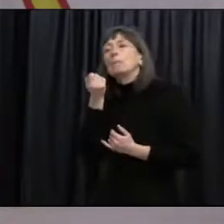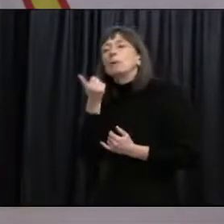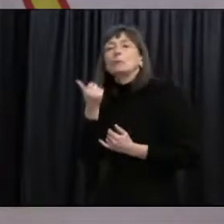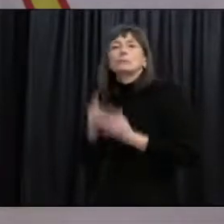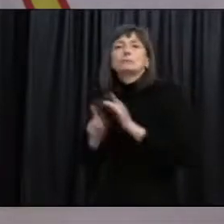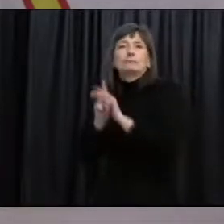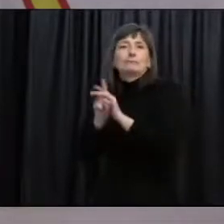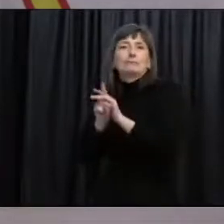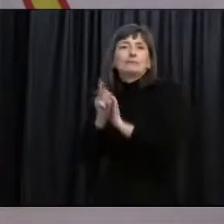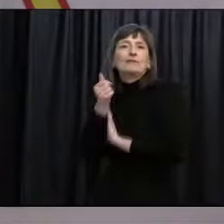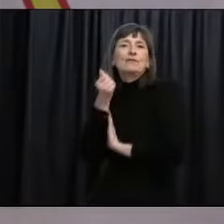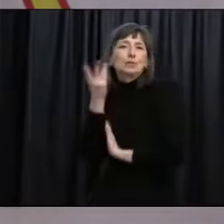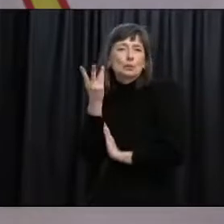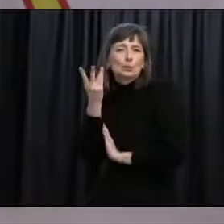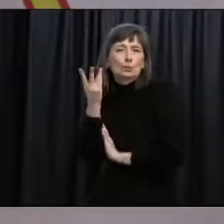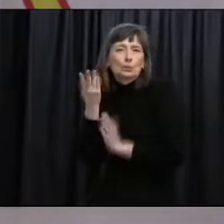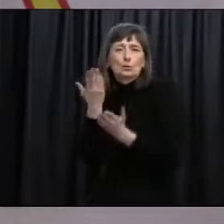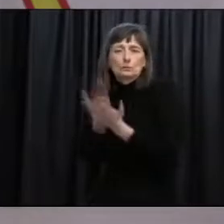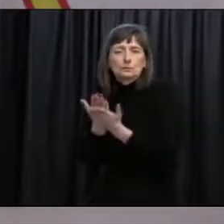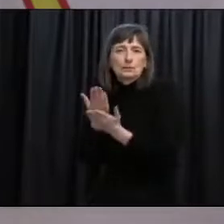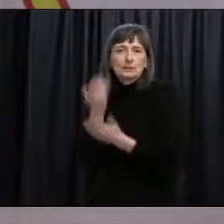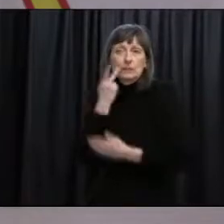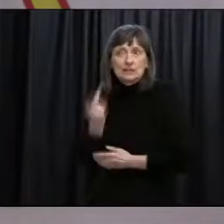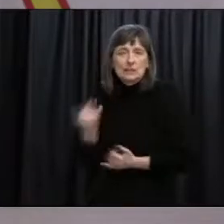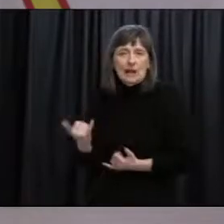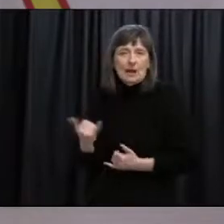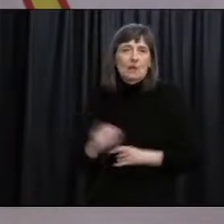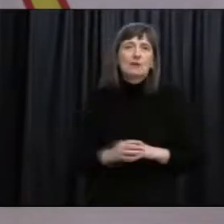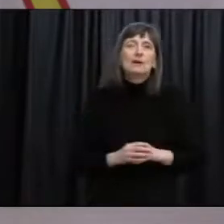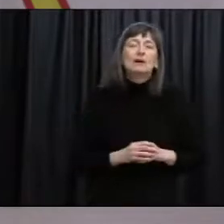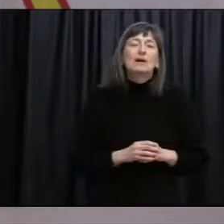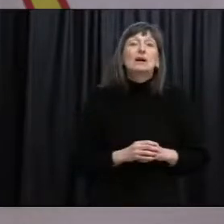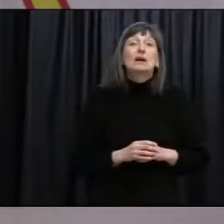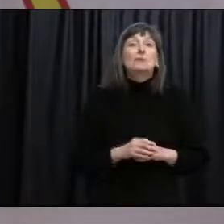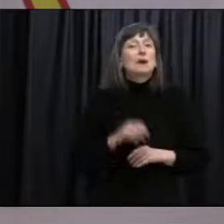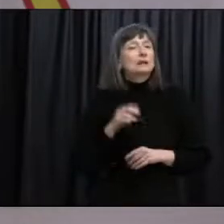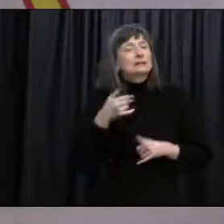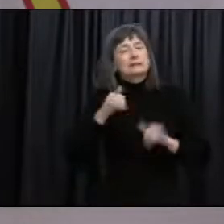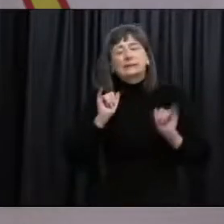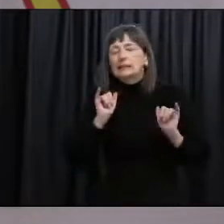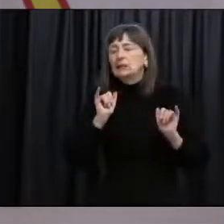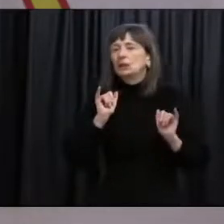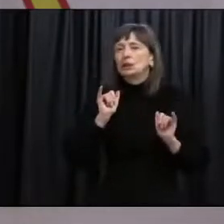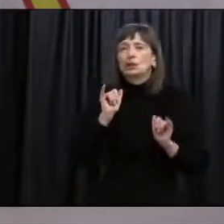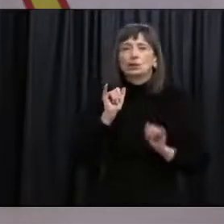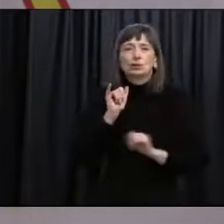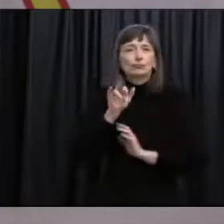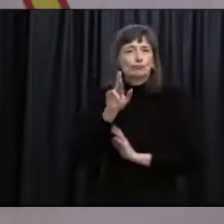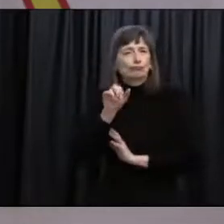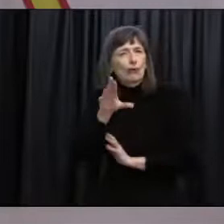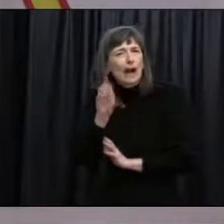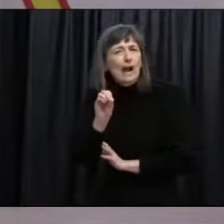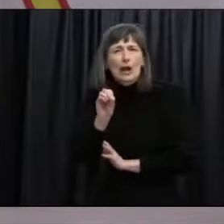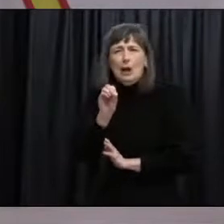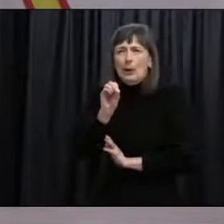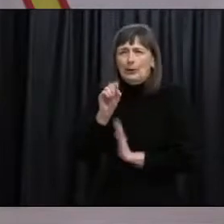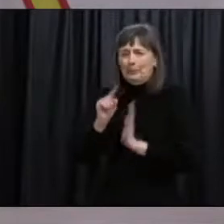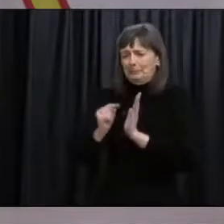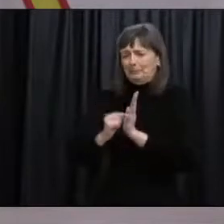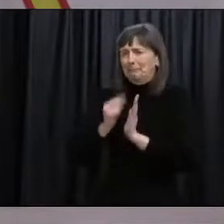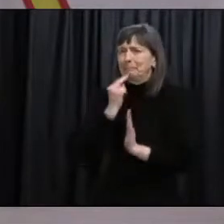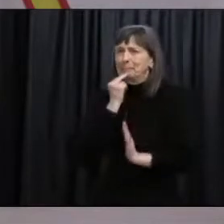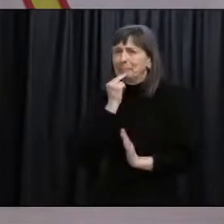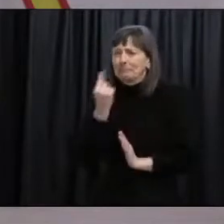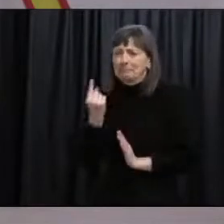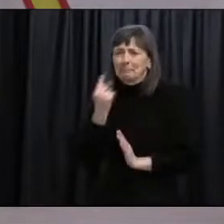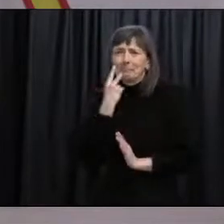is still very rare, and that these vaccines on the whole are safe. And, there